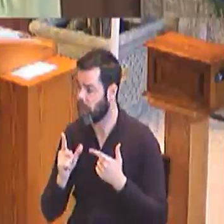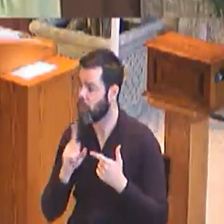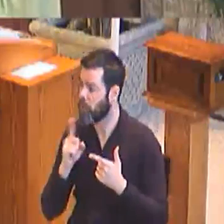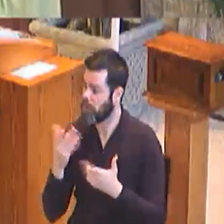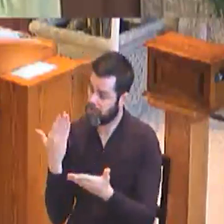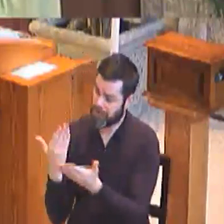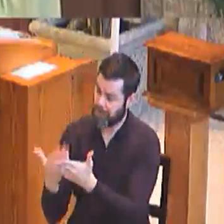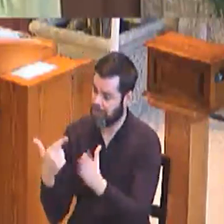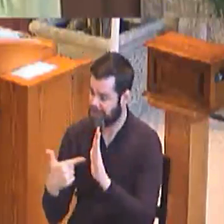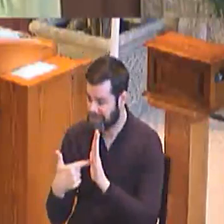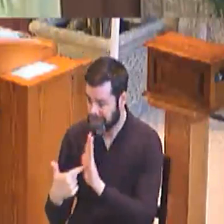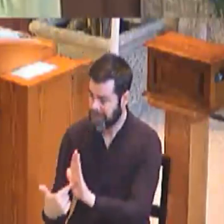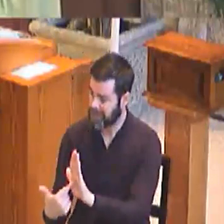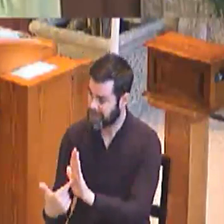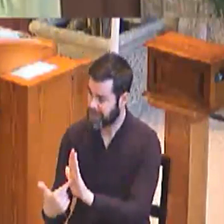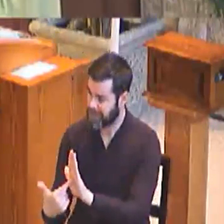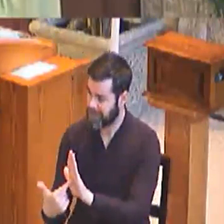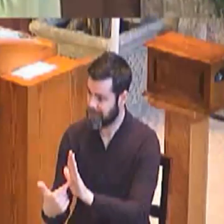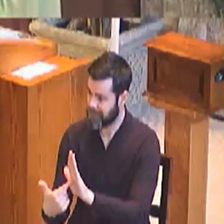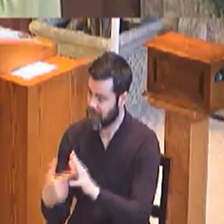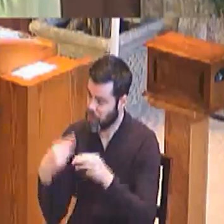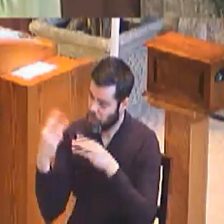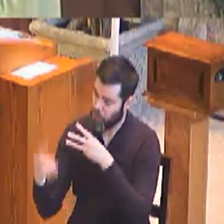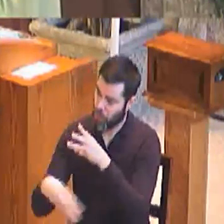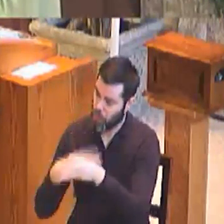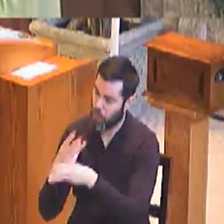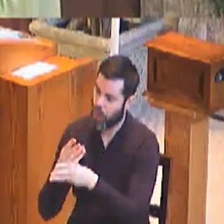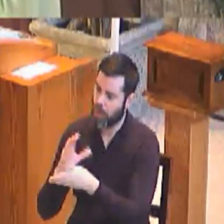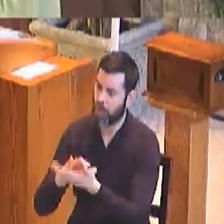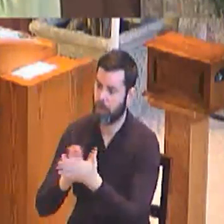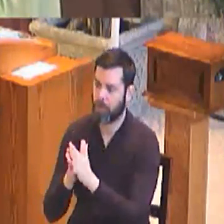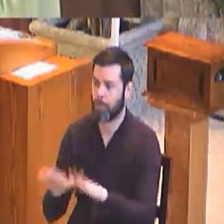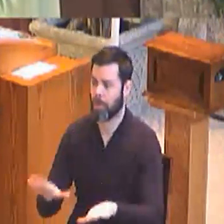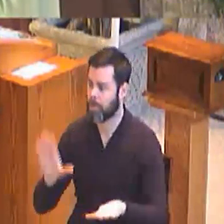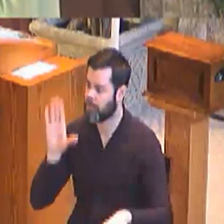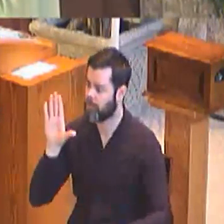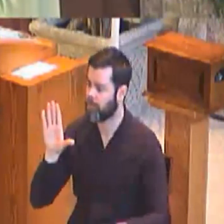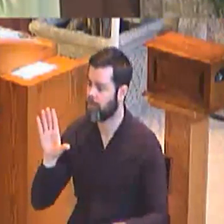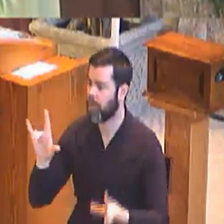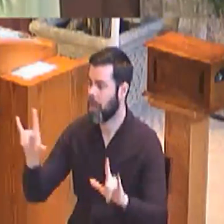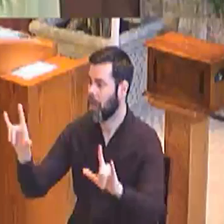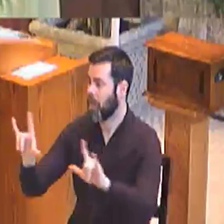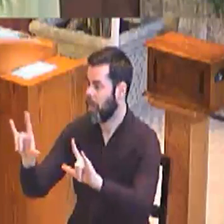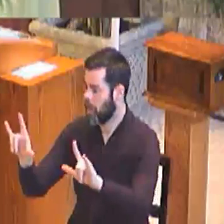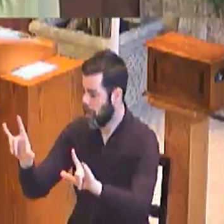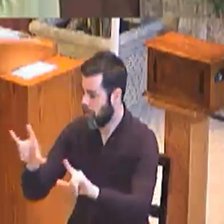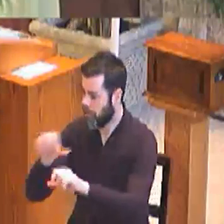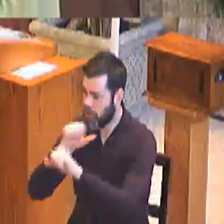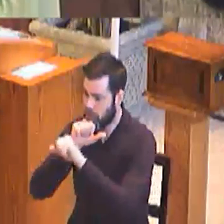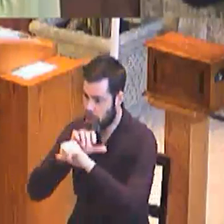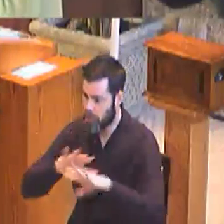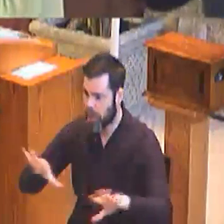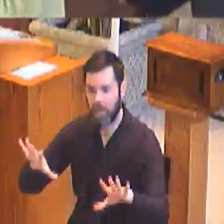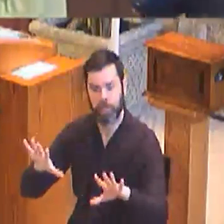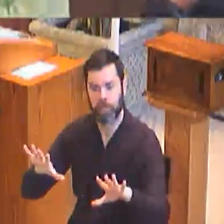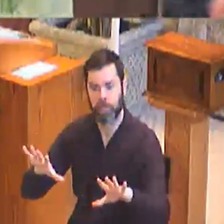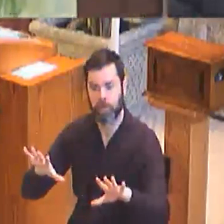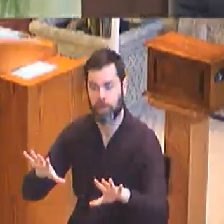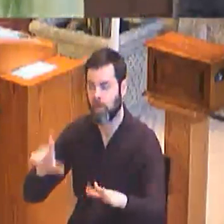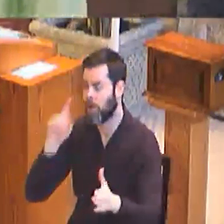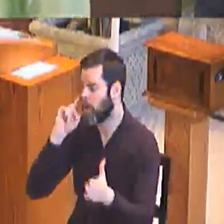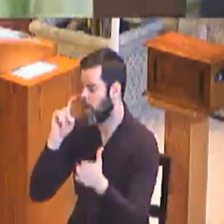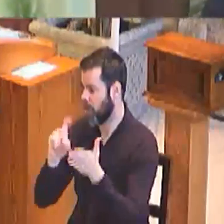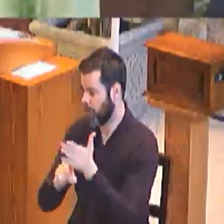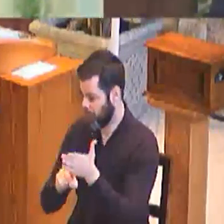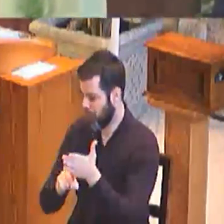a testimony to this world peace. I love you, I bless you, I behold the living